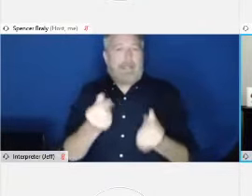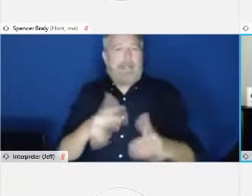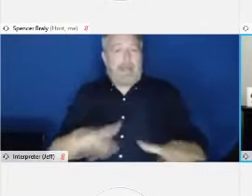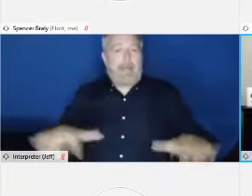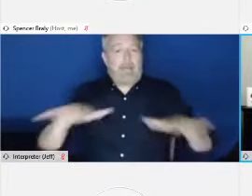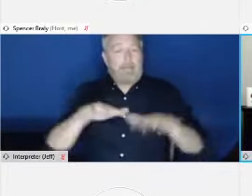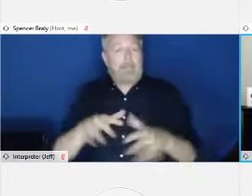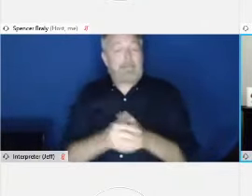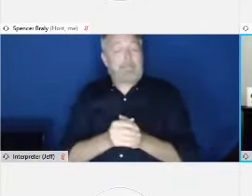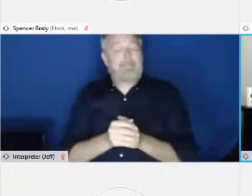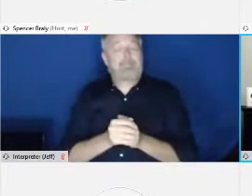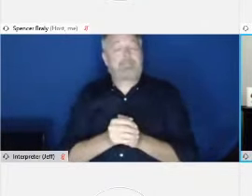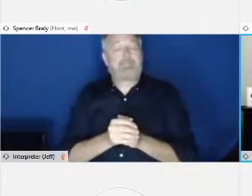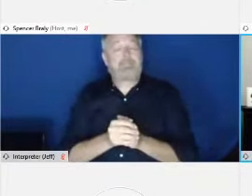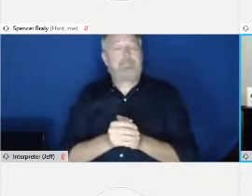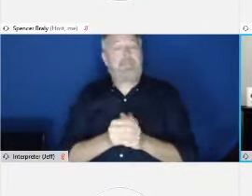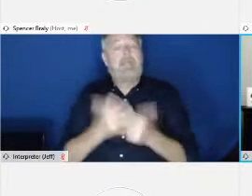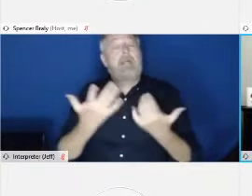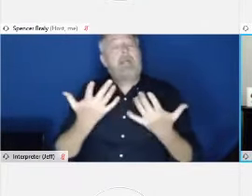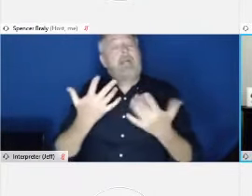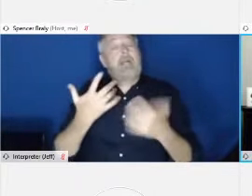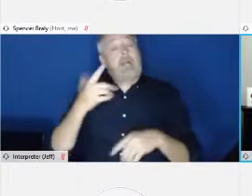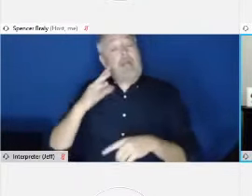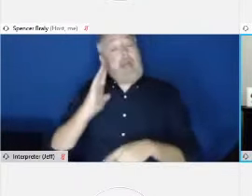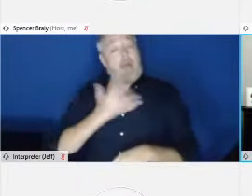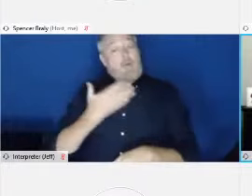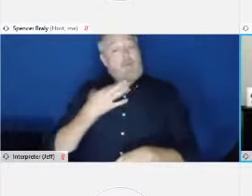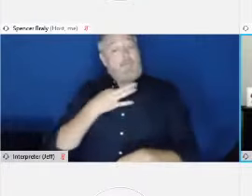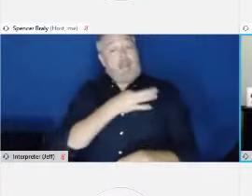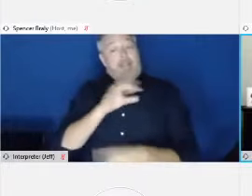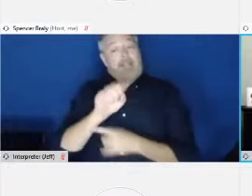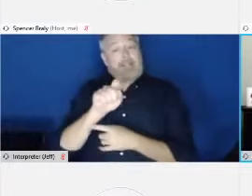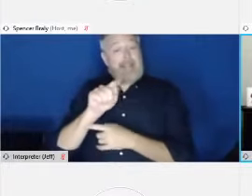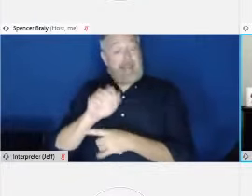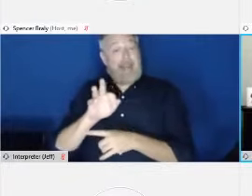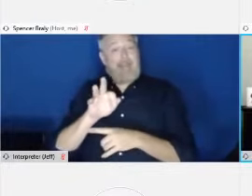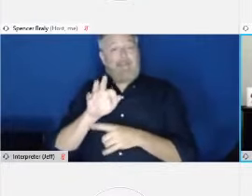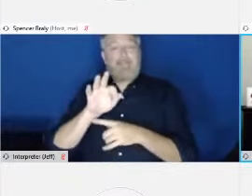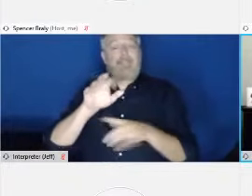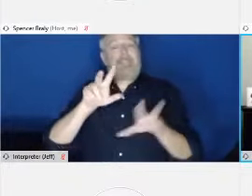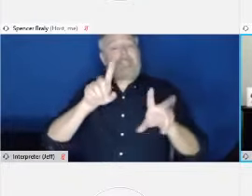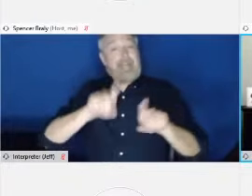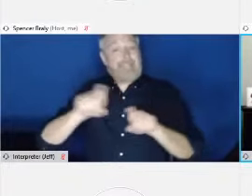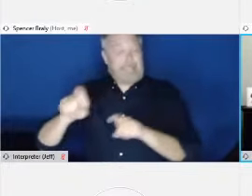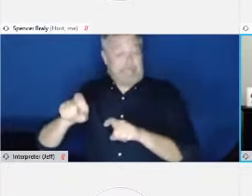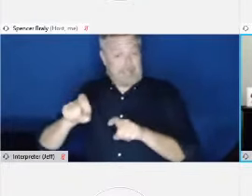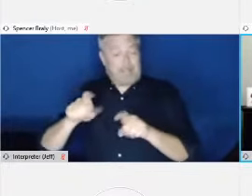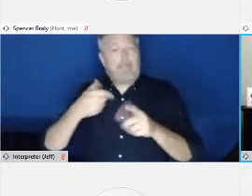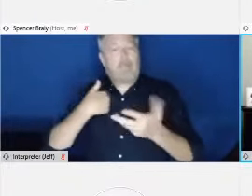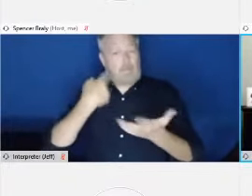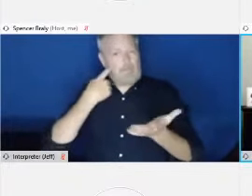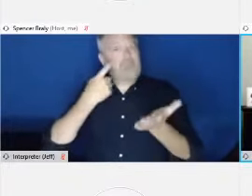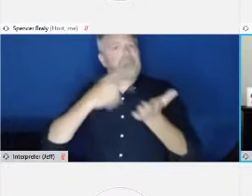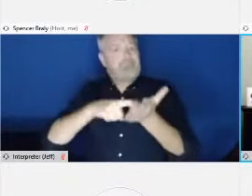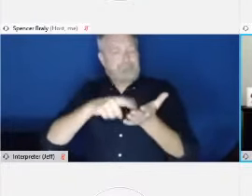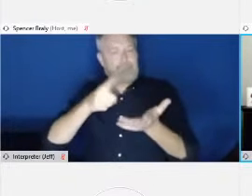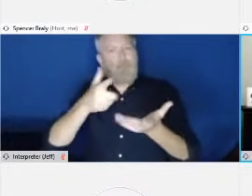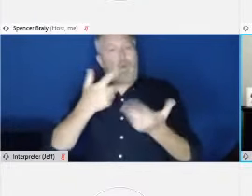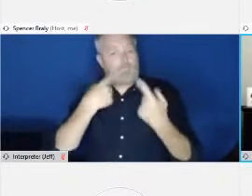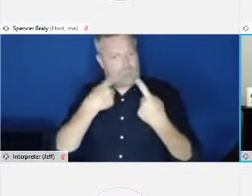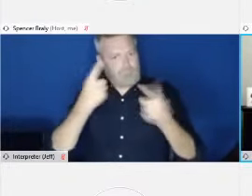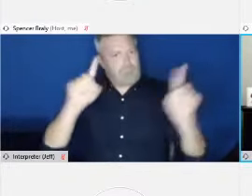the faculty and staff testing numbers, we see that our mitigation strategies are working. The majority